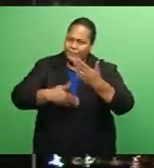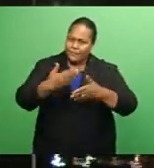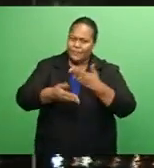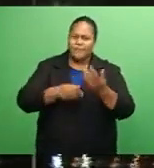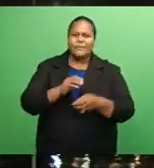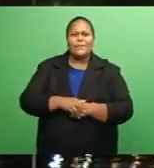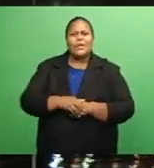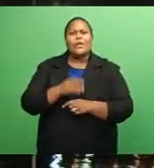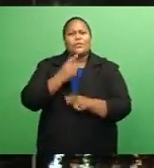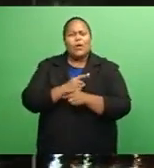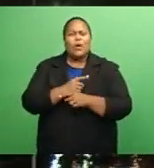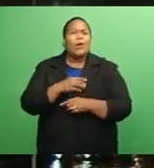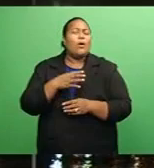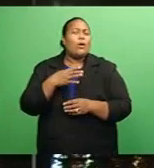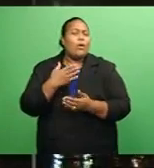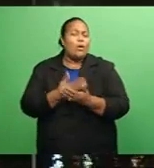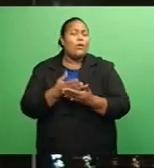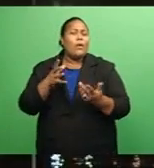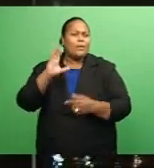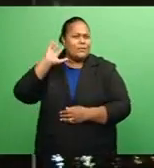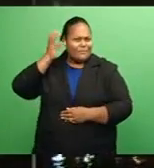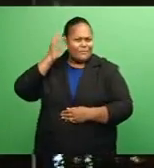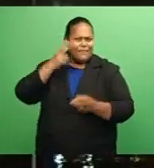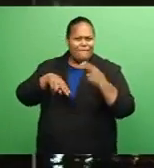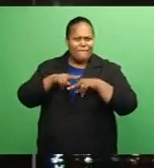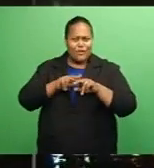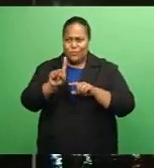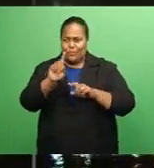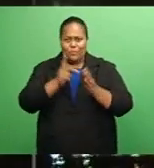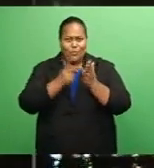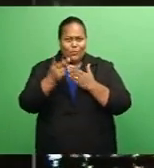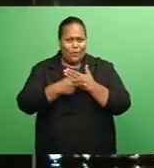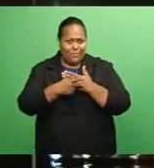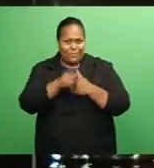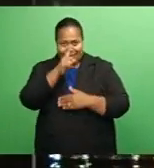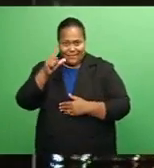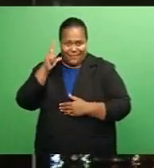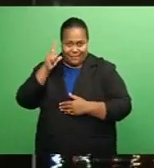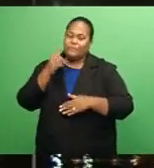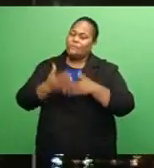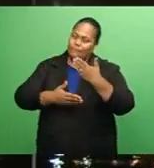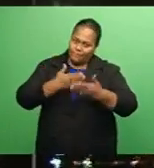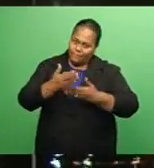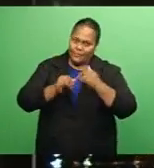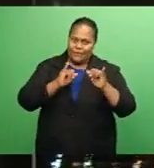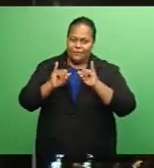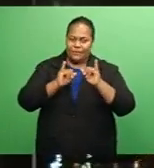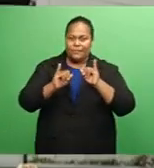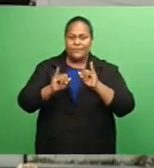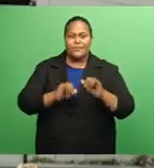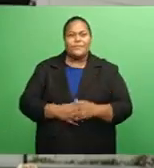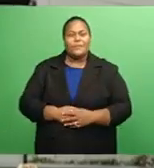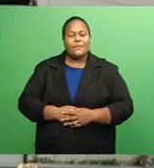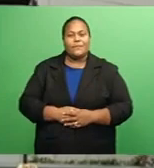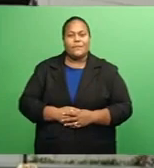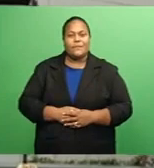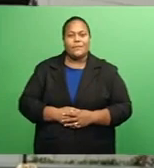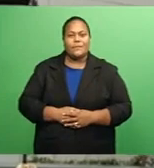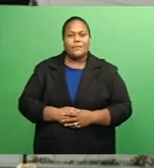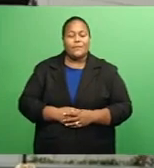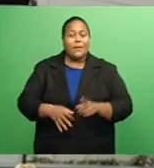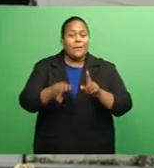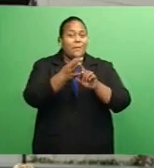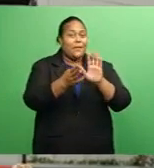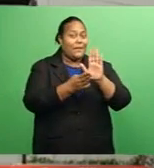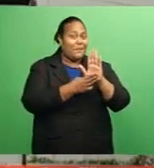Radio Fiji 1 program, Nonda Prime Minister, yesterday. Apinisa Wangarandovu with the details. Prime Minister